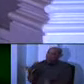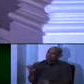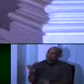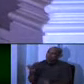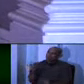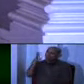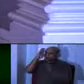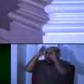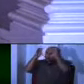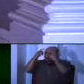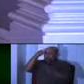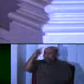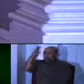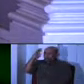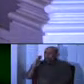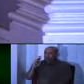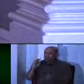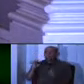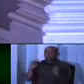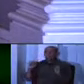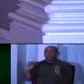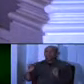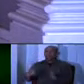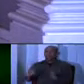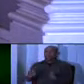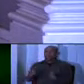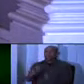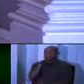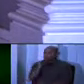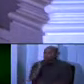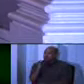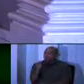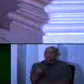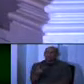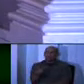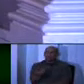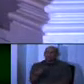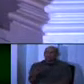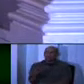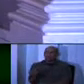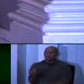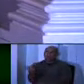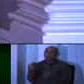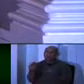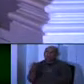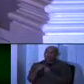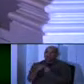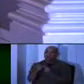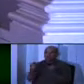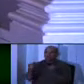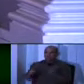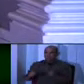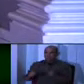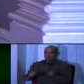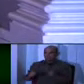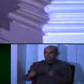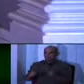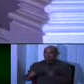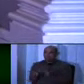created through God. Nothing, not one thing, came into being without